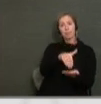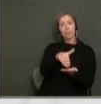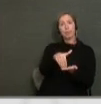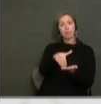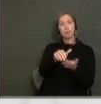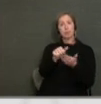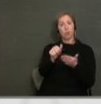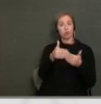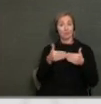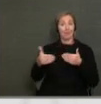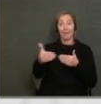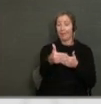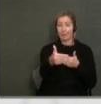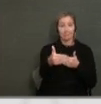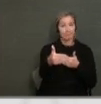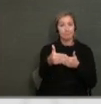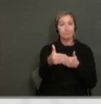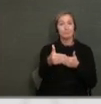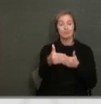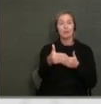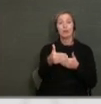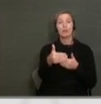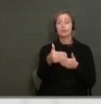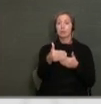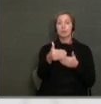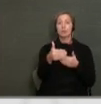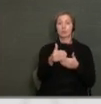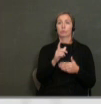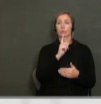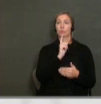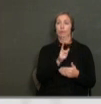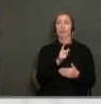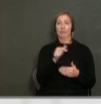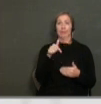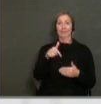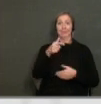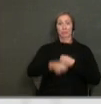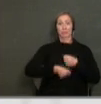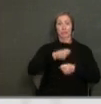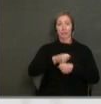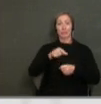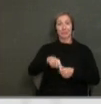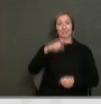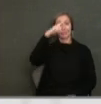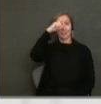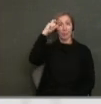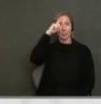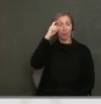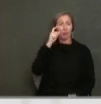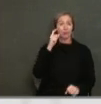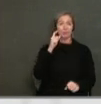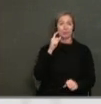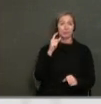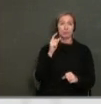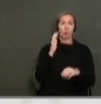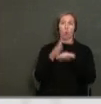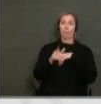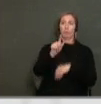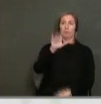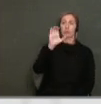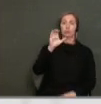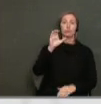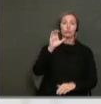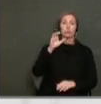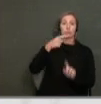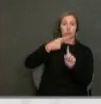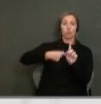ahead. We have experienced a record number of days with temperatures over 100 degrees.